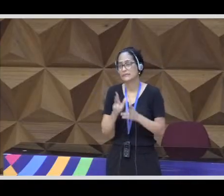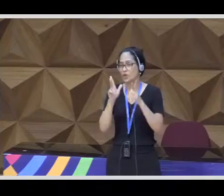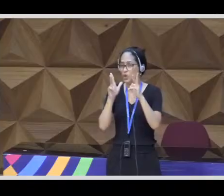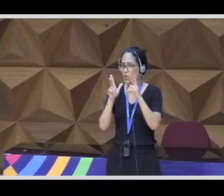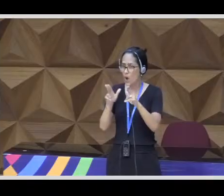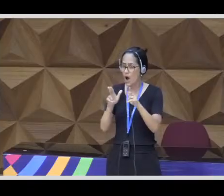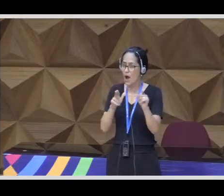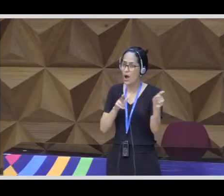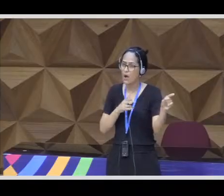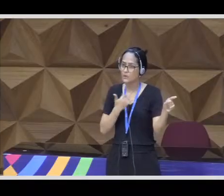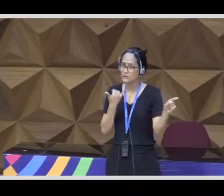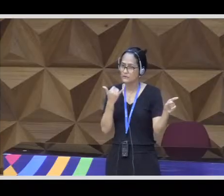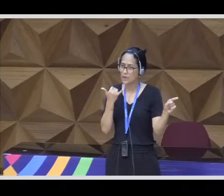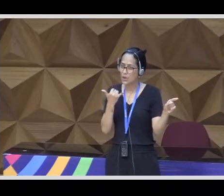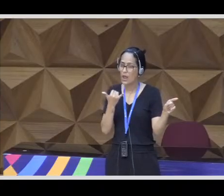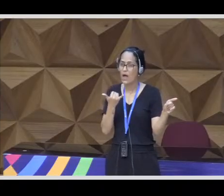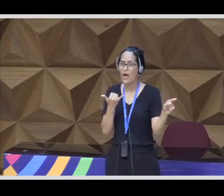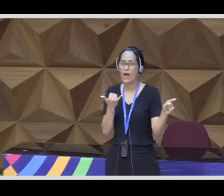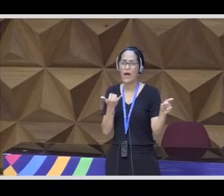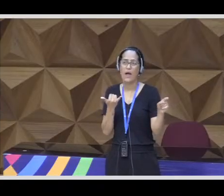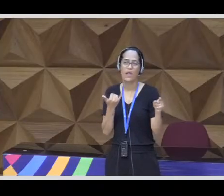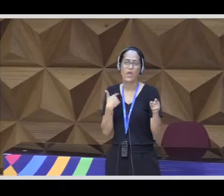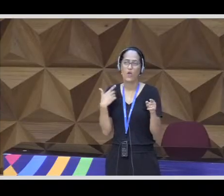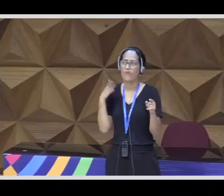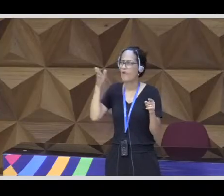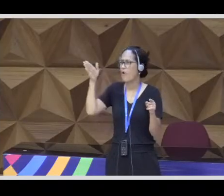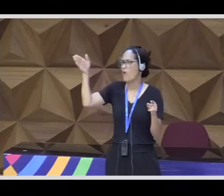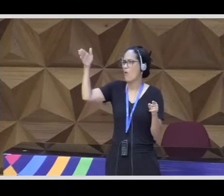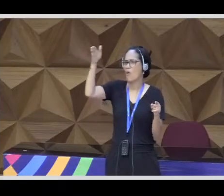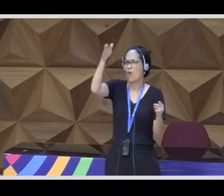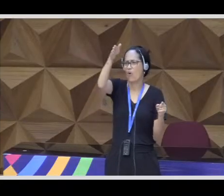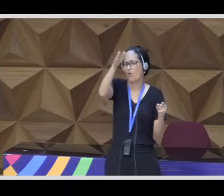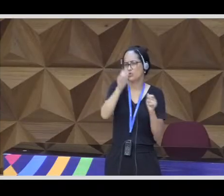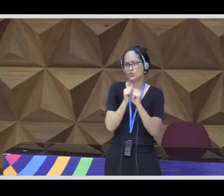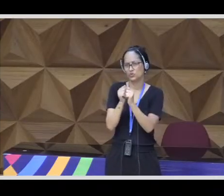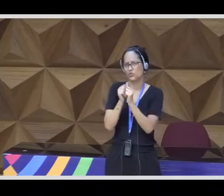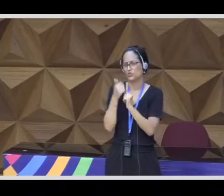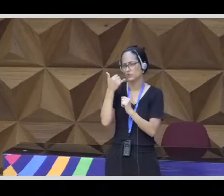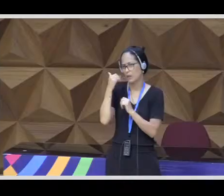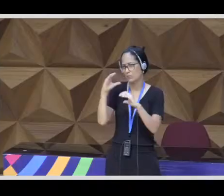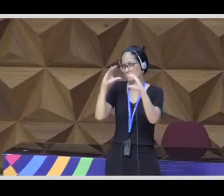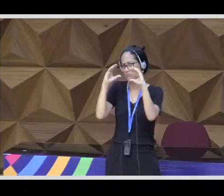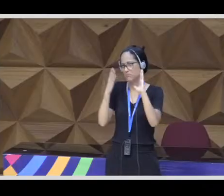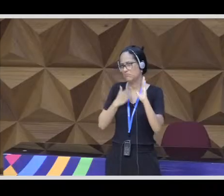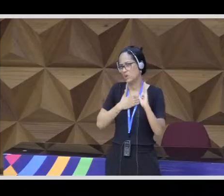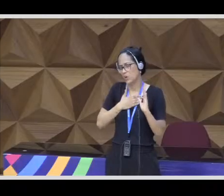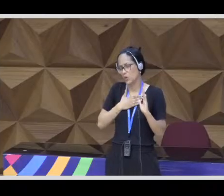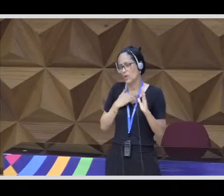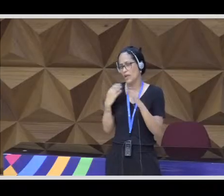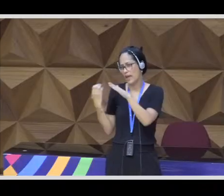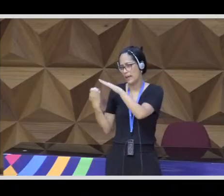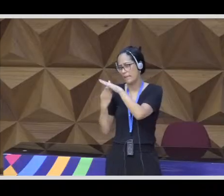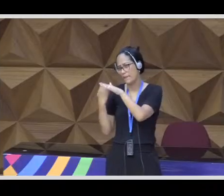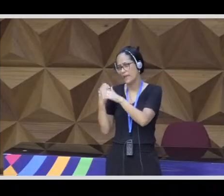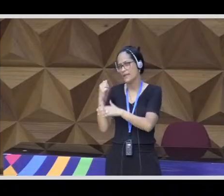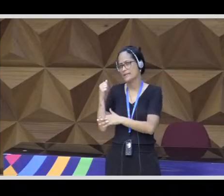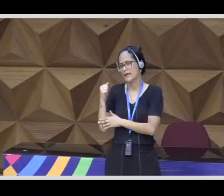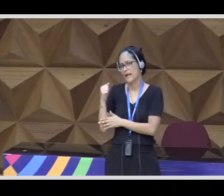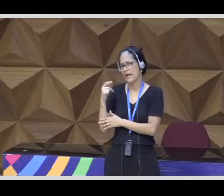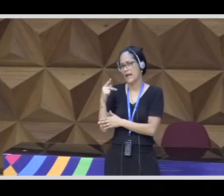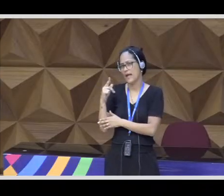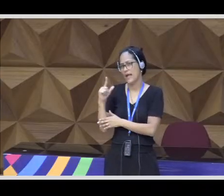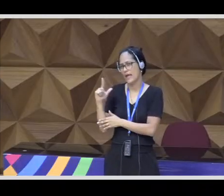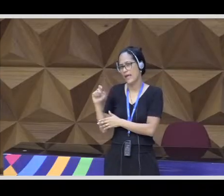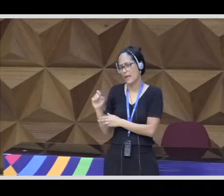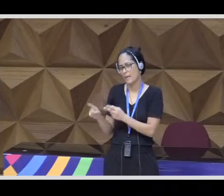with me to wherever I go. So I think Apple's view and Meta's view would be, well, you know, the phone becomes a headset, therefore I'm taking